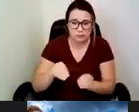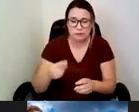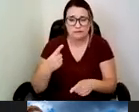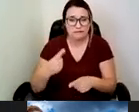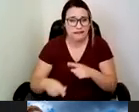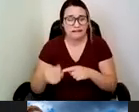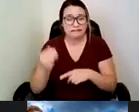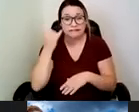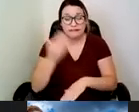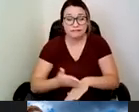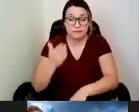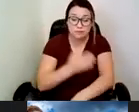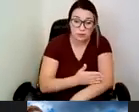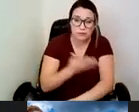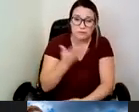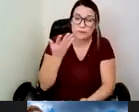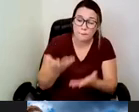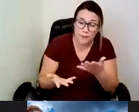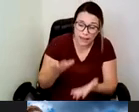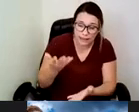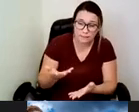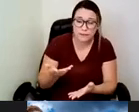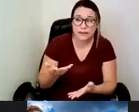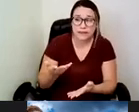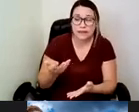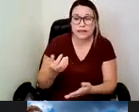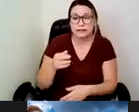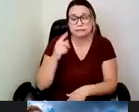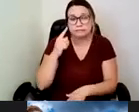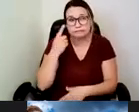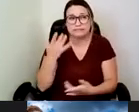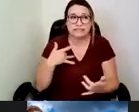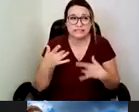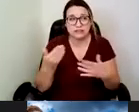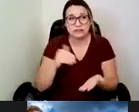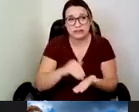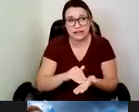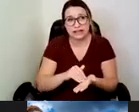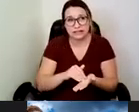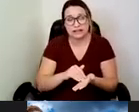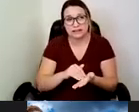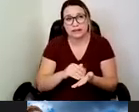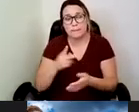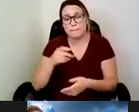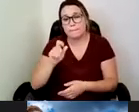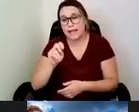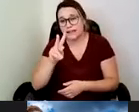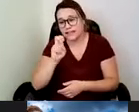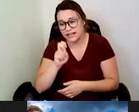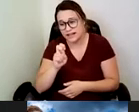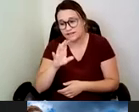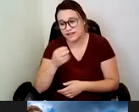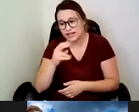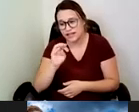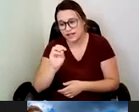improve, they might reconsider, again, palliative chemo. Patients sometimes go to rehabilitation